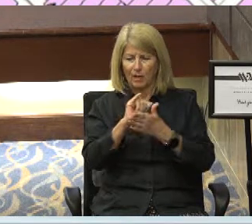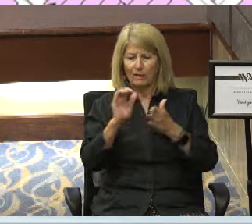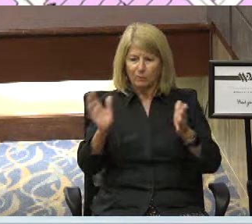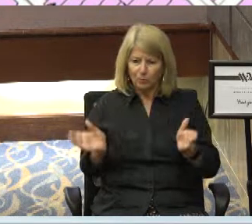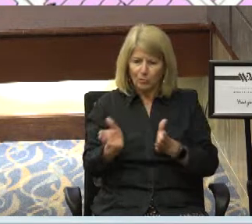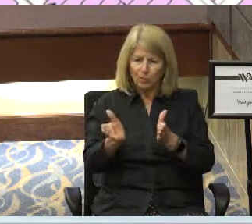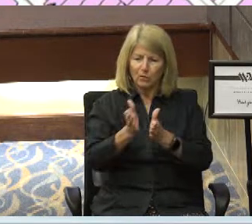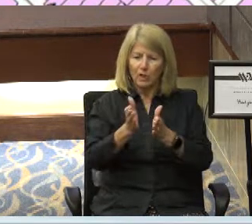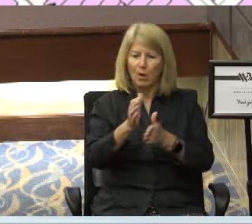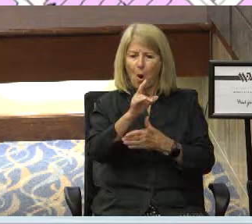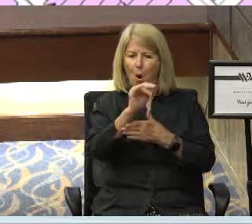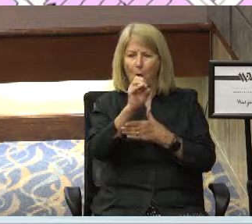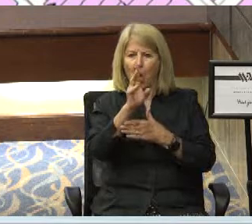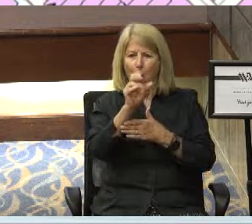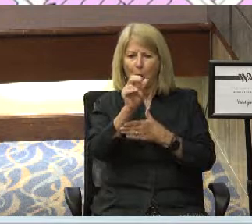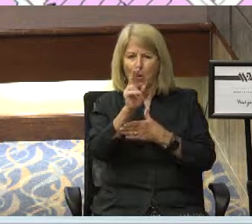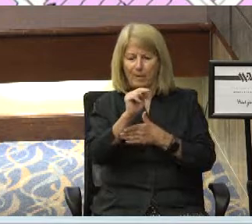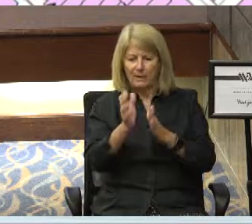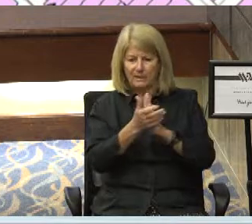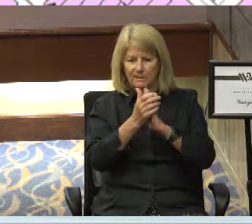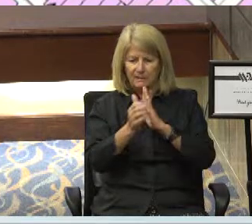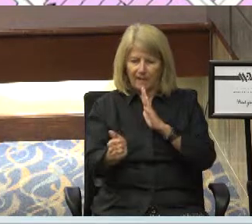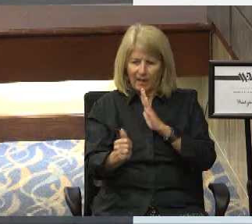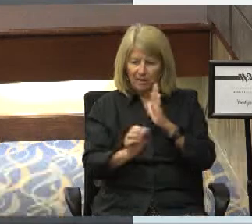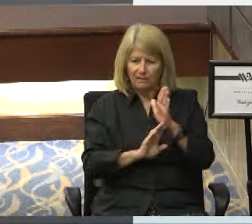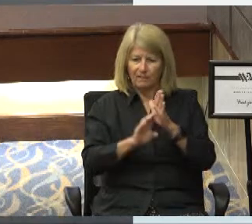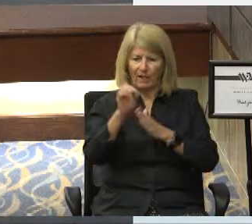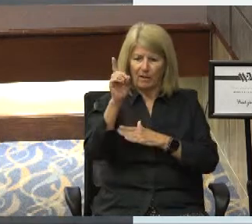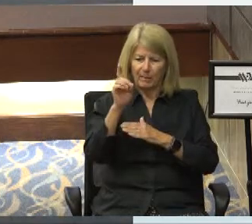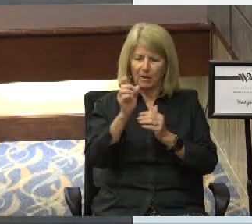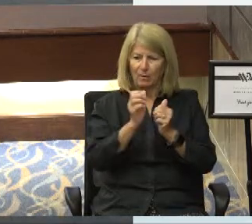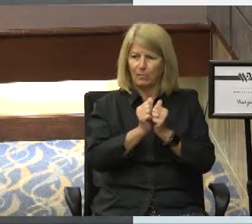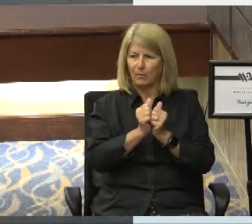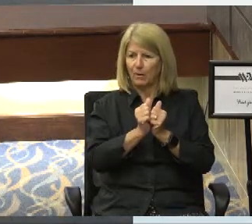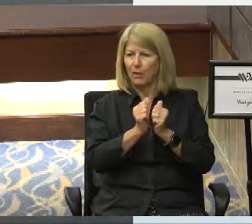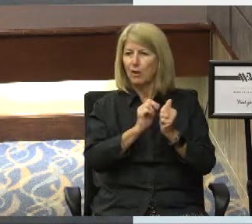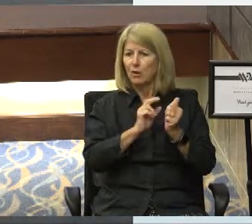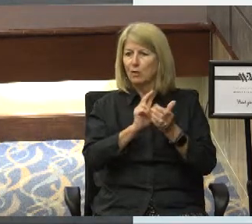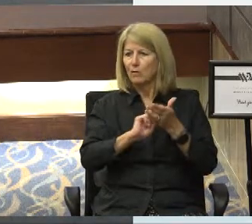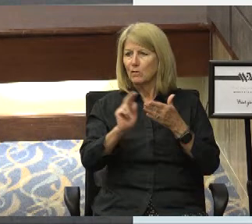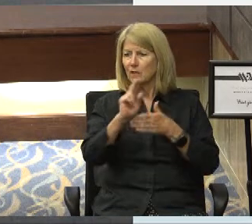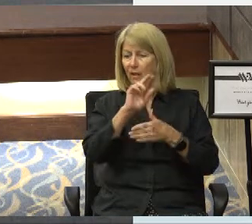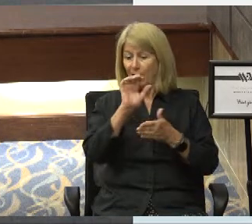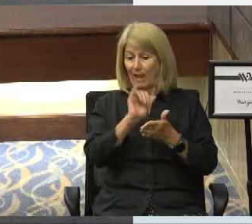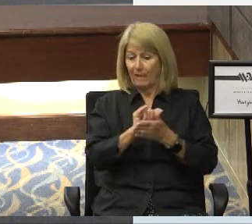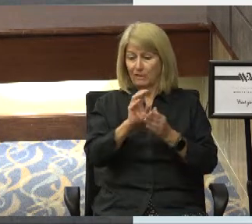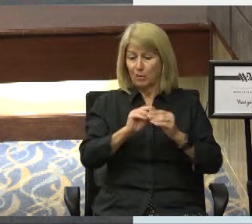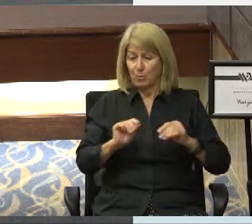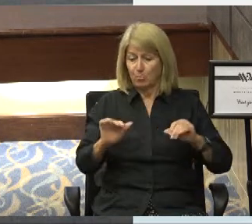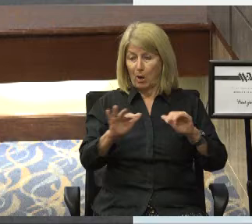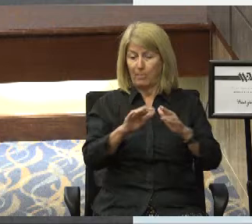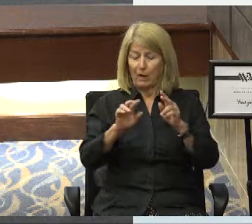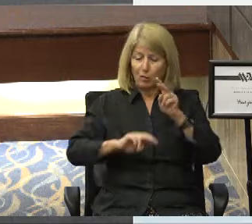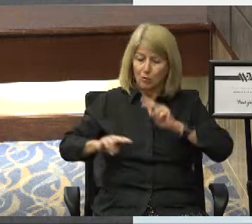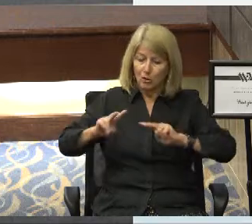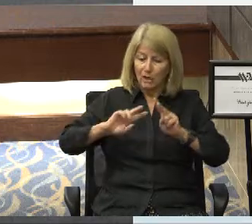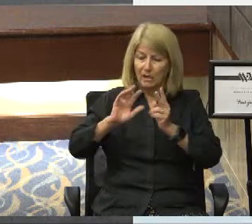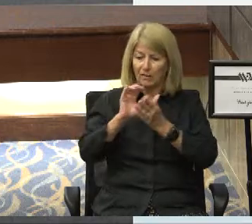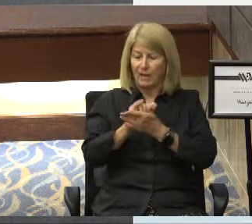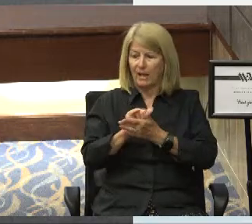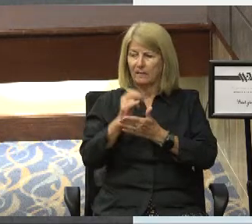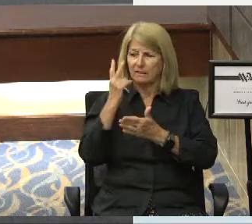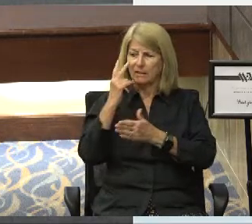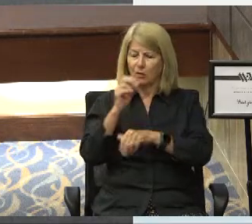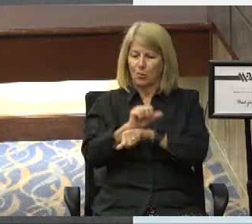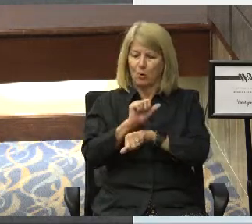urban scale development to connect to Baylor University. So here's the property. This is looking at it. You can see a lot of the work that's